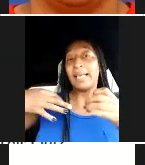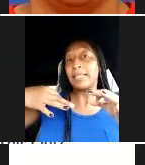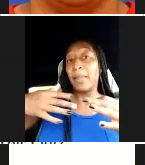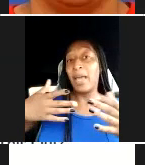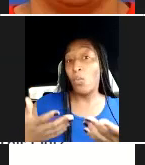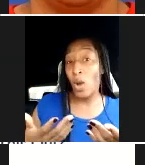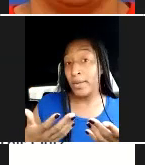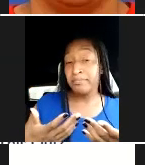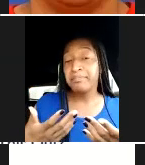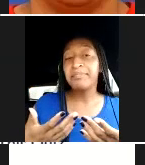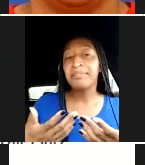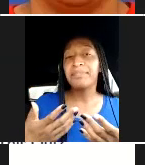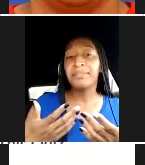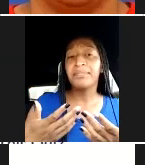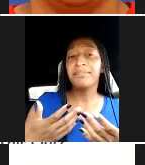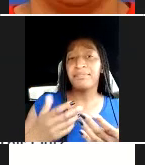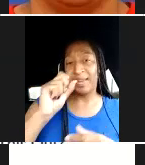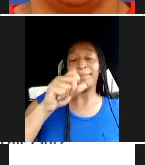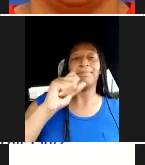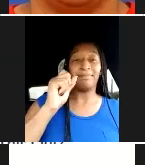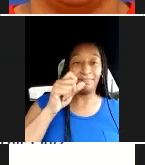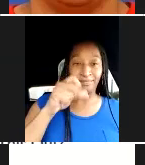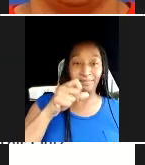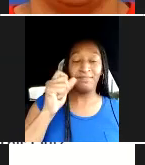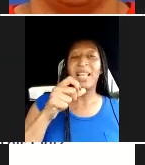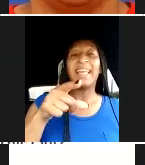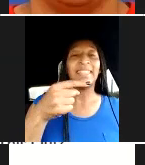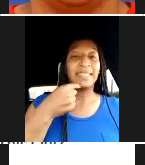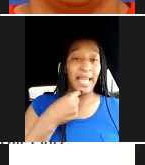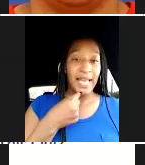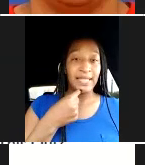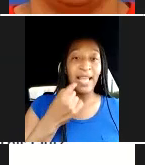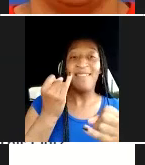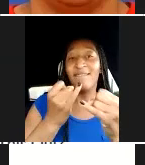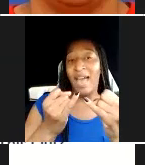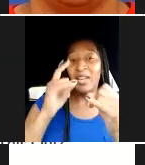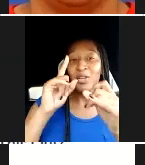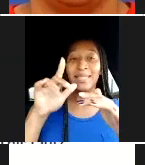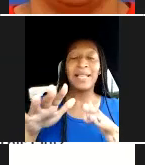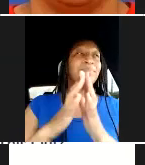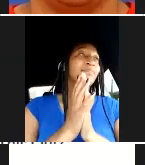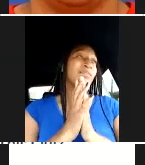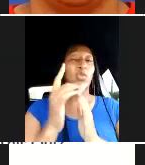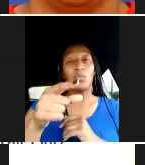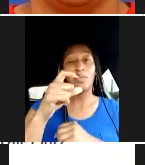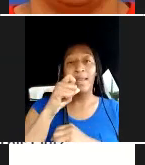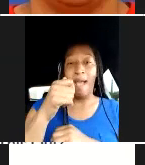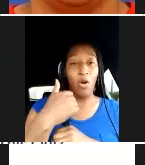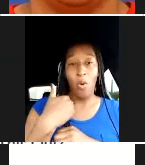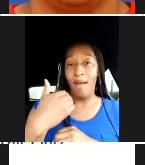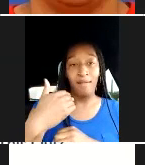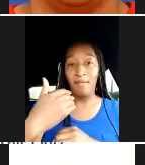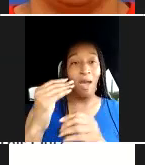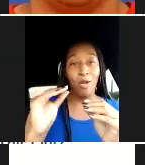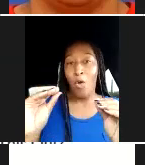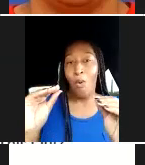let's see. Yeah. The final exam, well, I shouldn't say accompanying work, because you're not going to email anything to me. You're going to